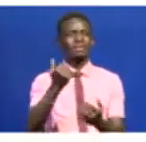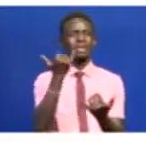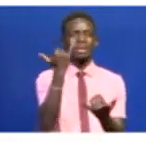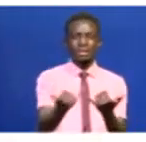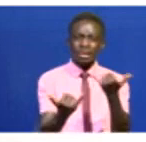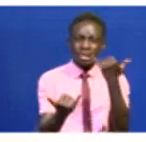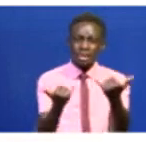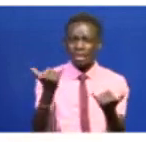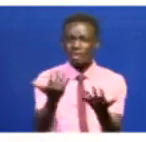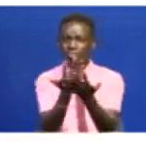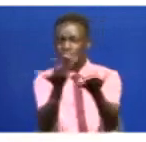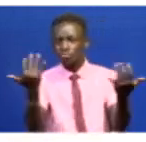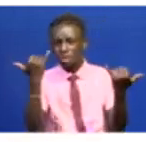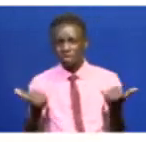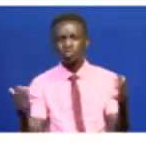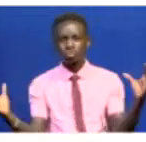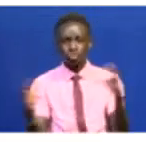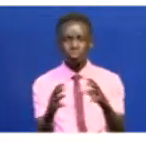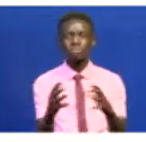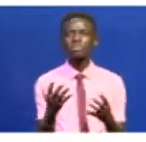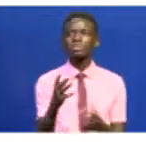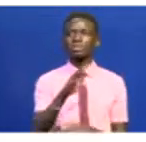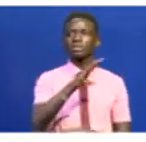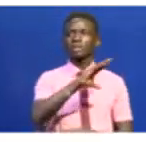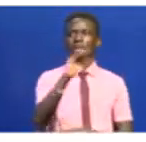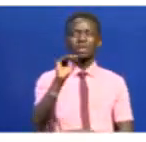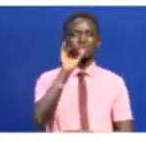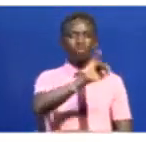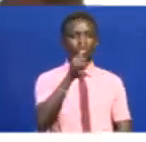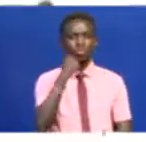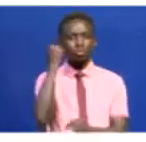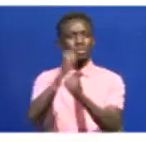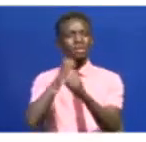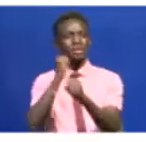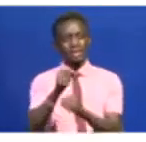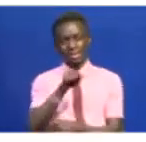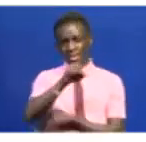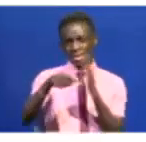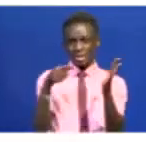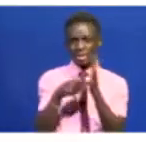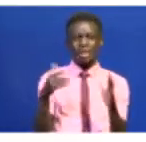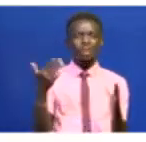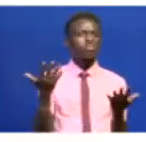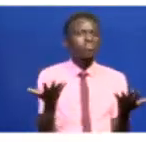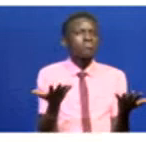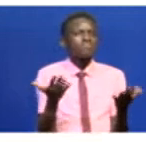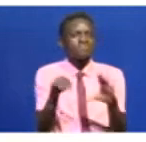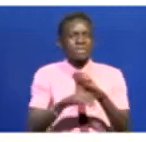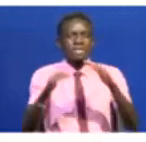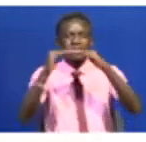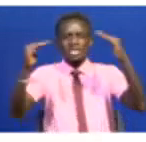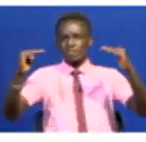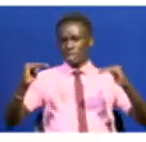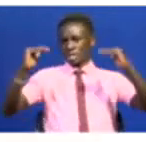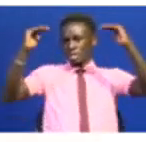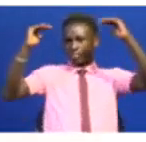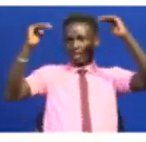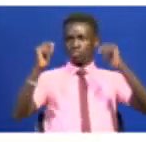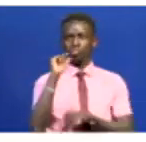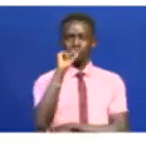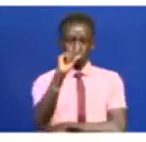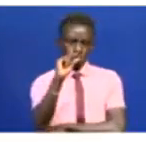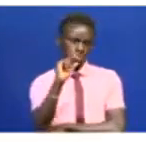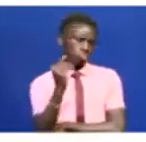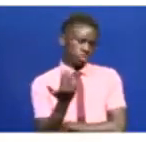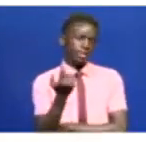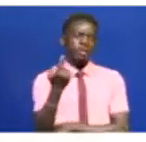wadogo, kuna the medium na kuna wale wanafanya hii kazi kiwango kikubwa kidogo. So it